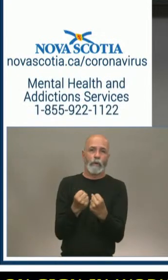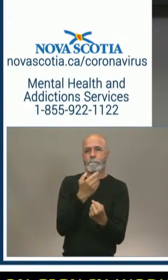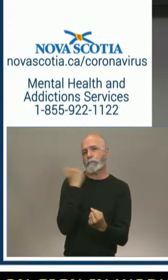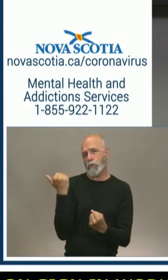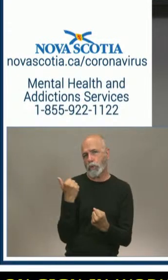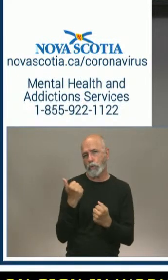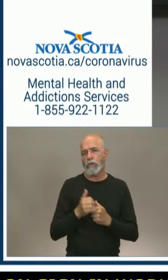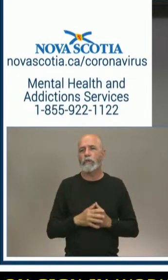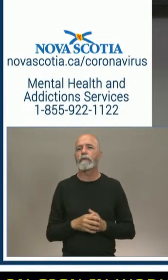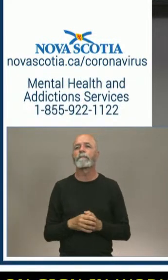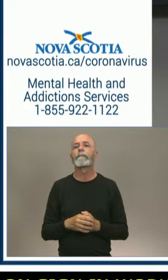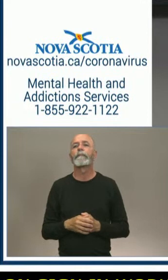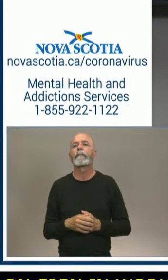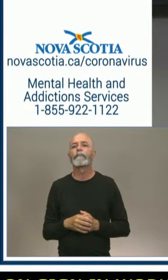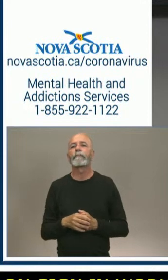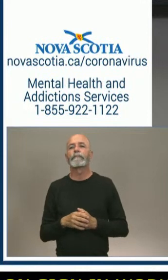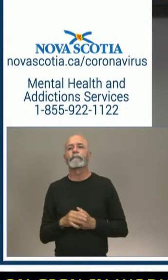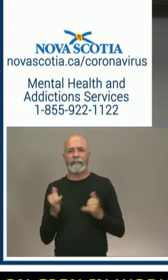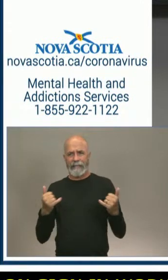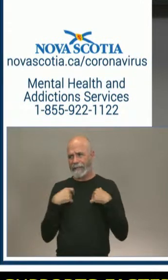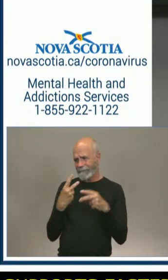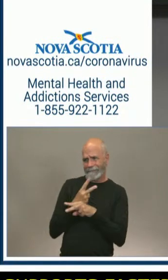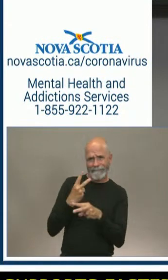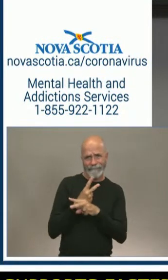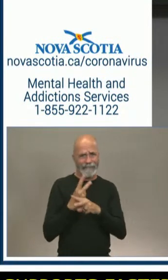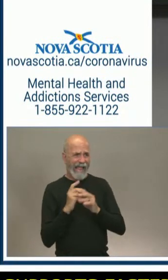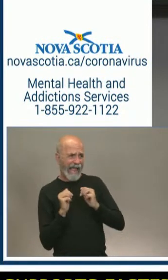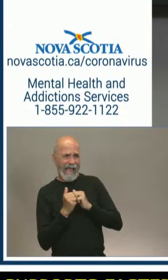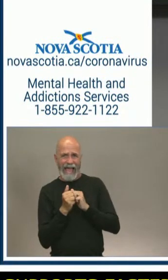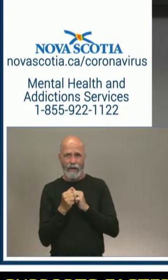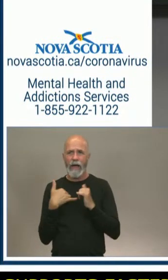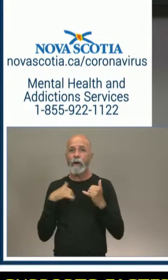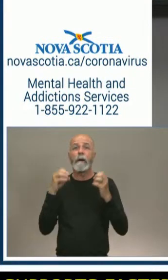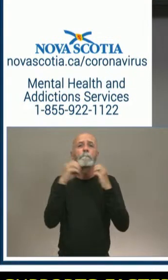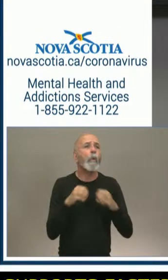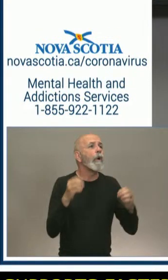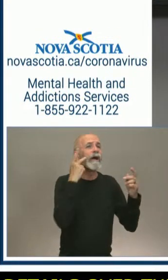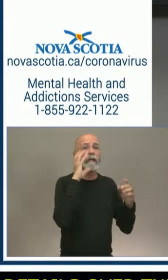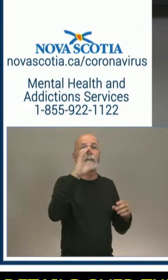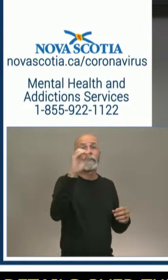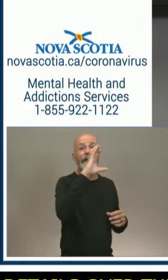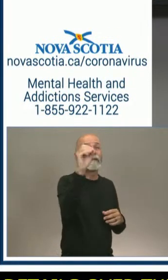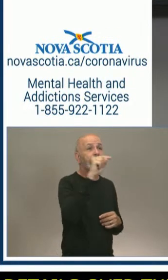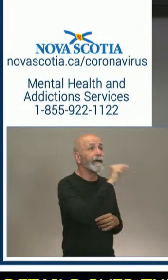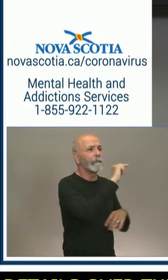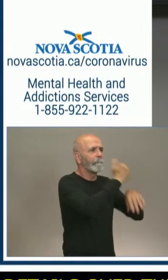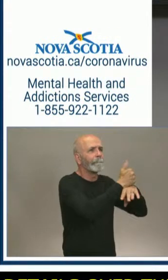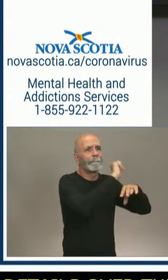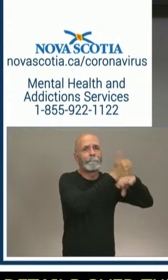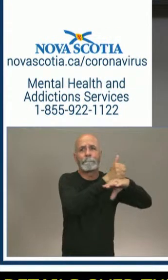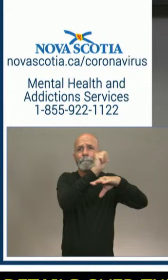program and how we will make it available to more employers as we move through our reopening plan.